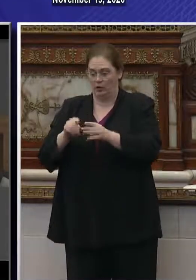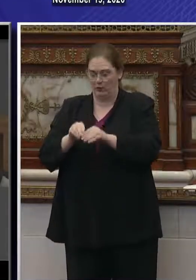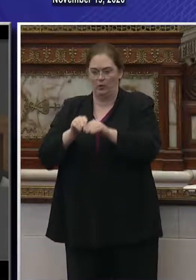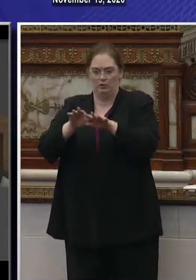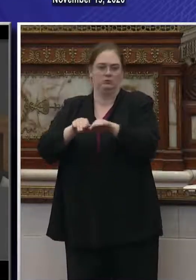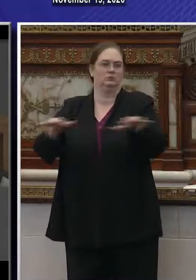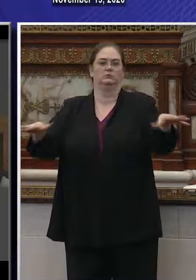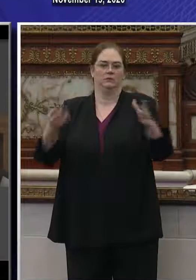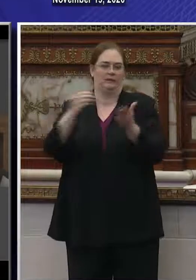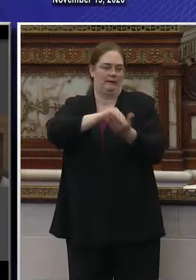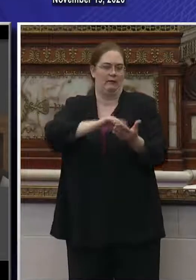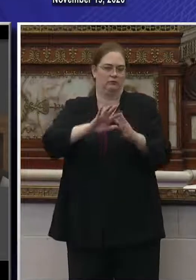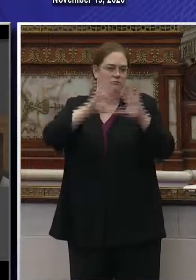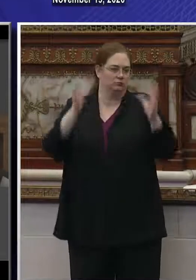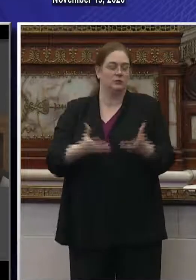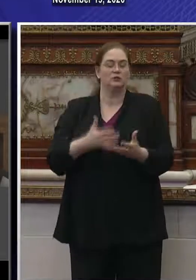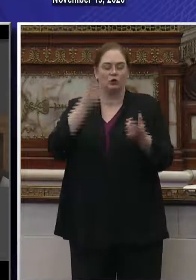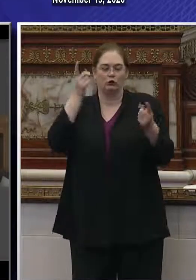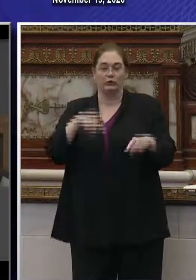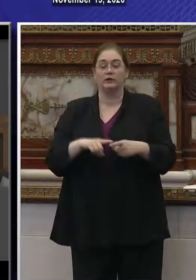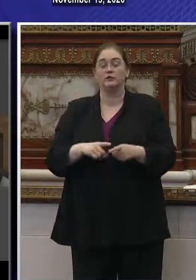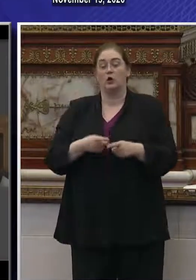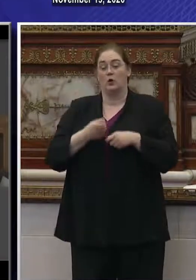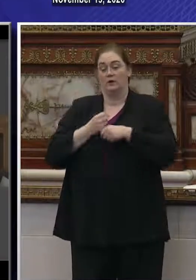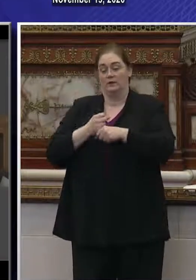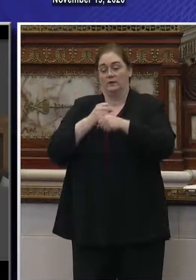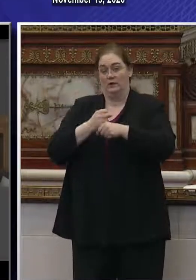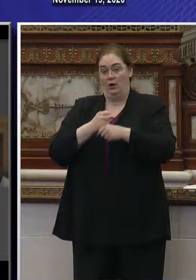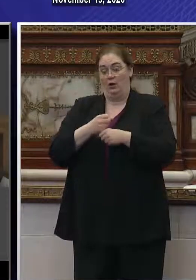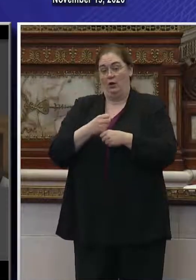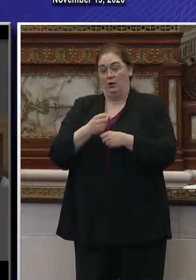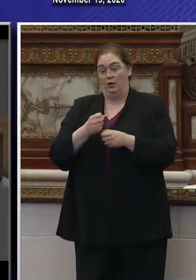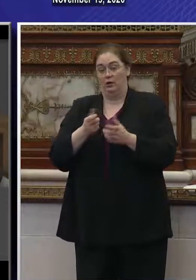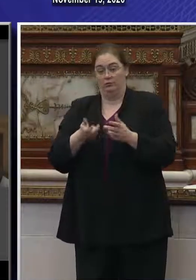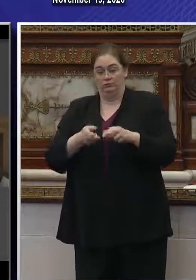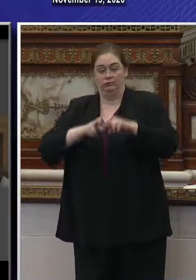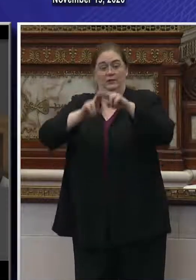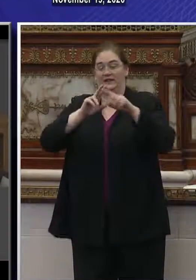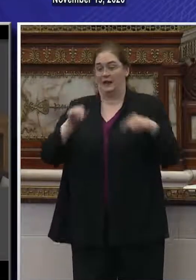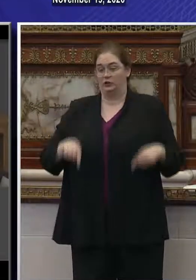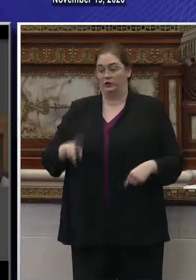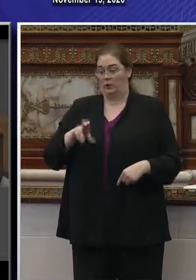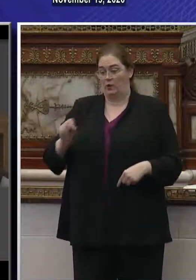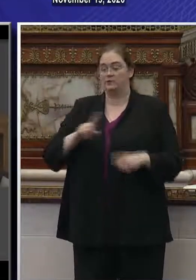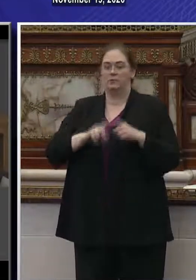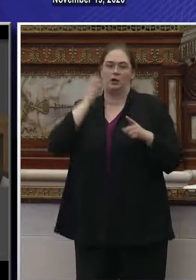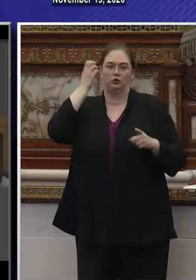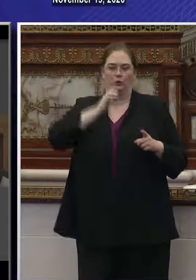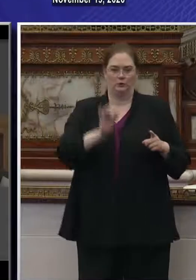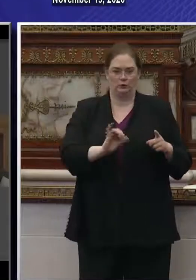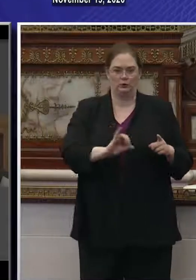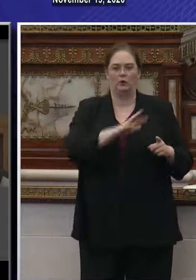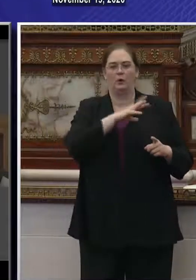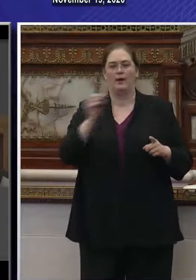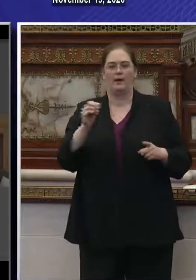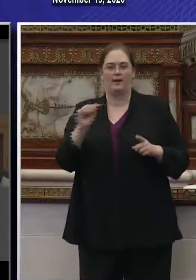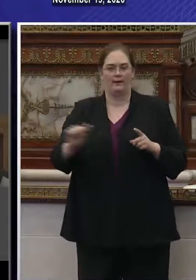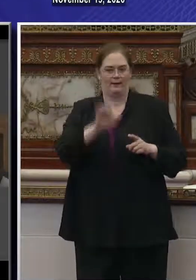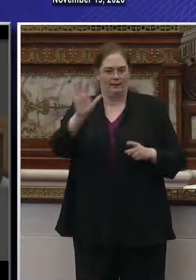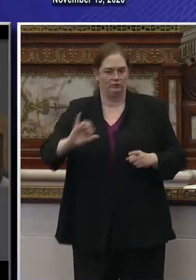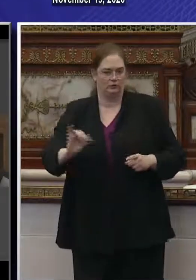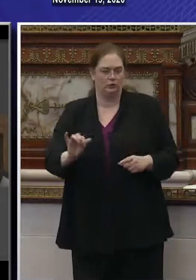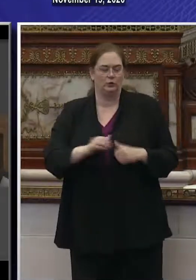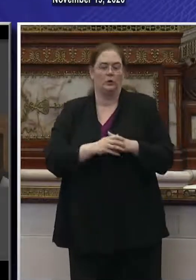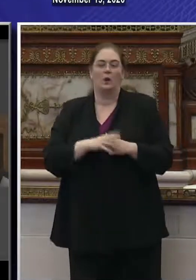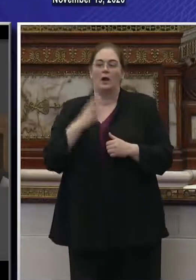I completely agree. So we've scaled up our manufacturing, not just in the U.S., but in Europe and in Asia as